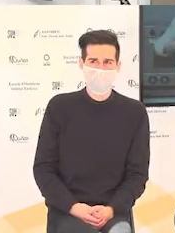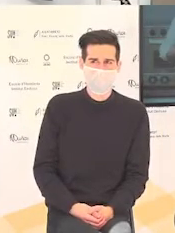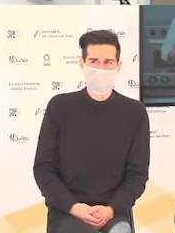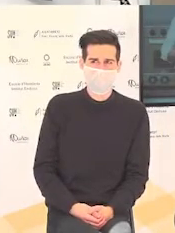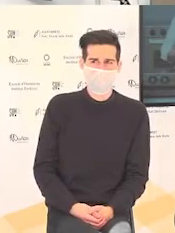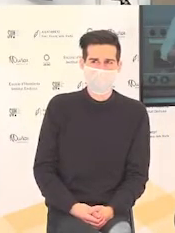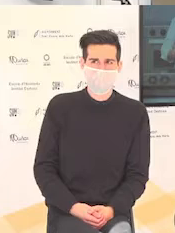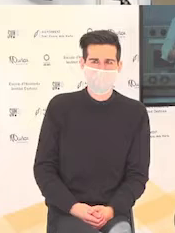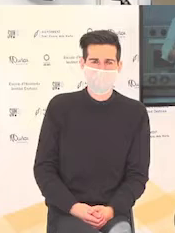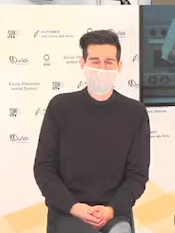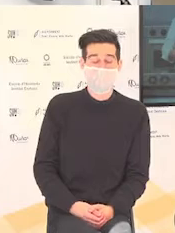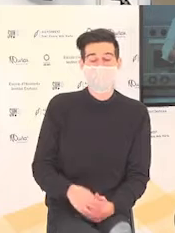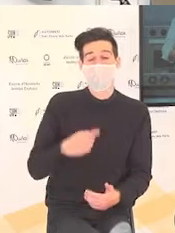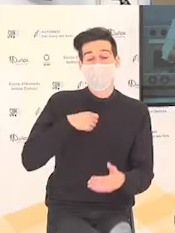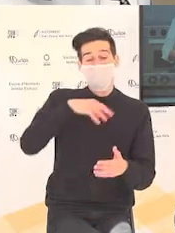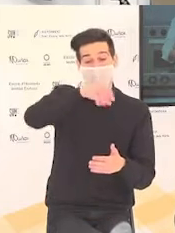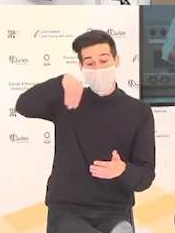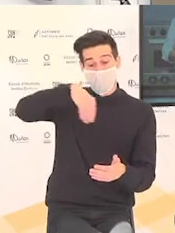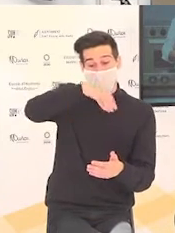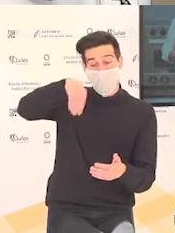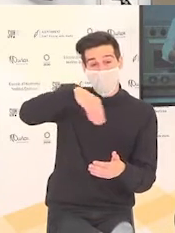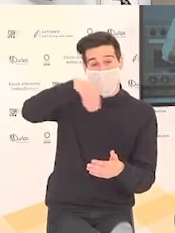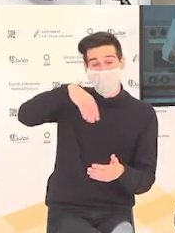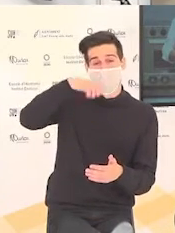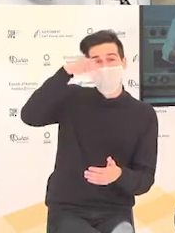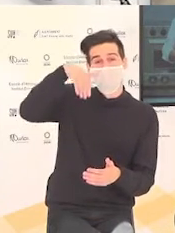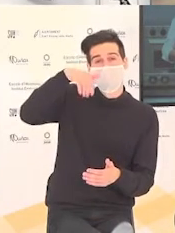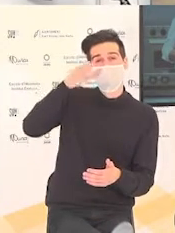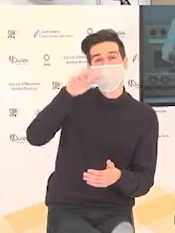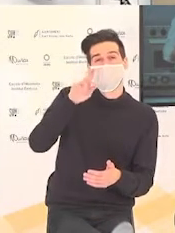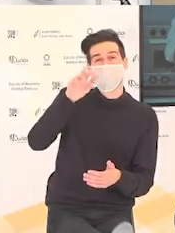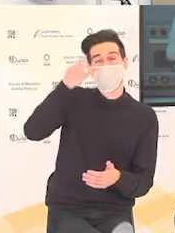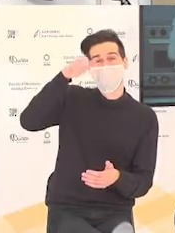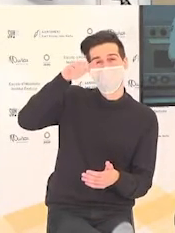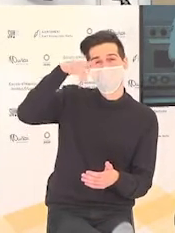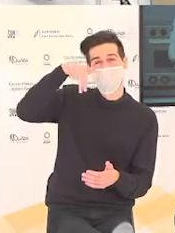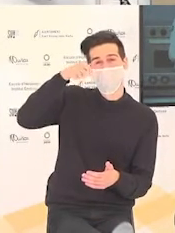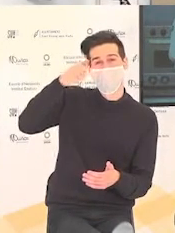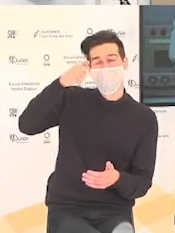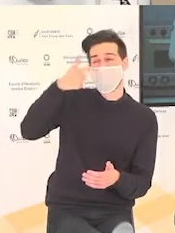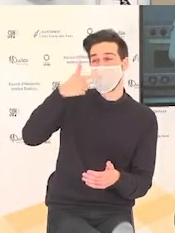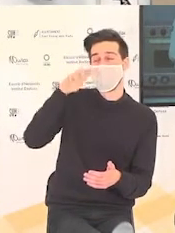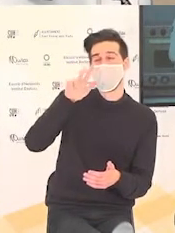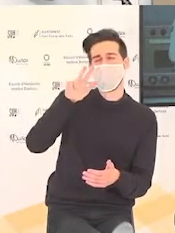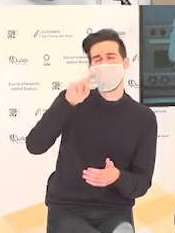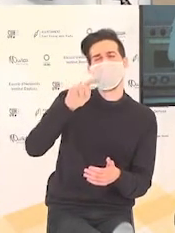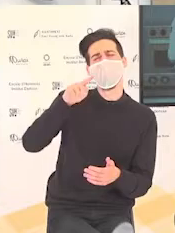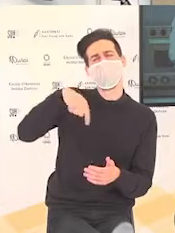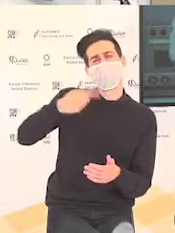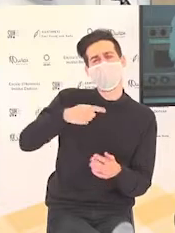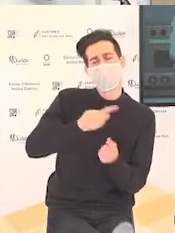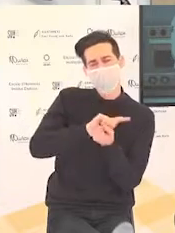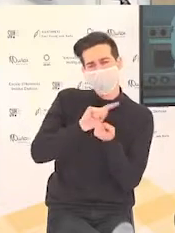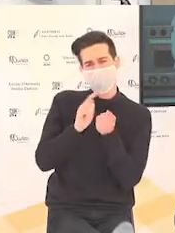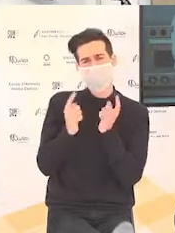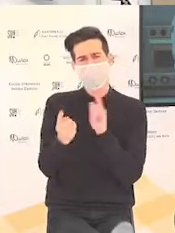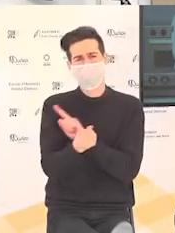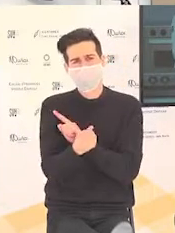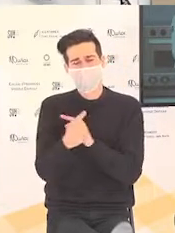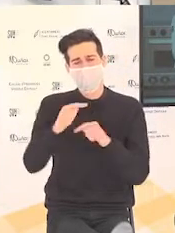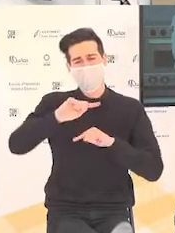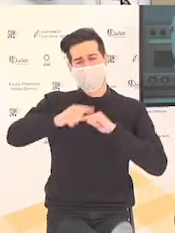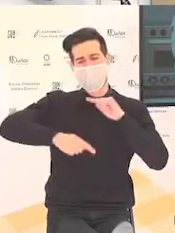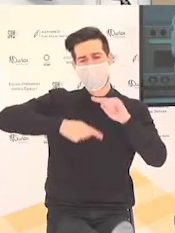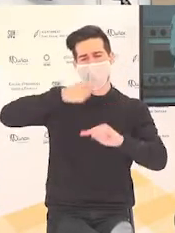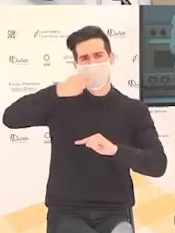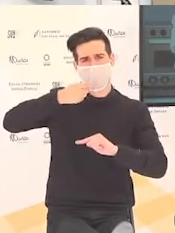Y he espolvoreado el merengue por encima y luego le he dado la vuelta. Then after that, I've taken some glucose, just a small amount of